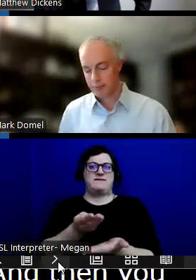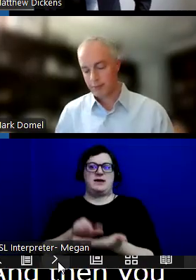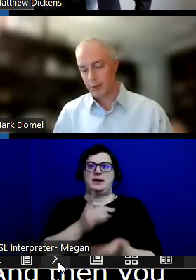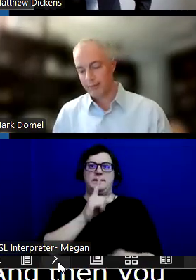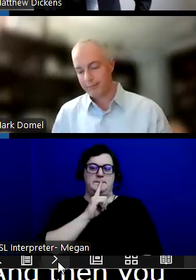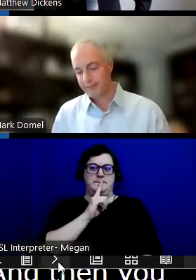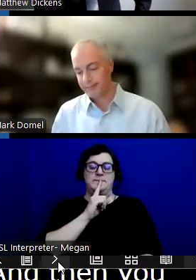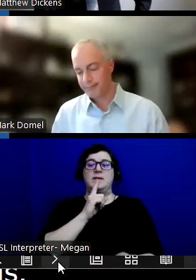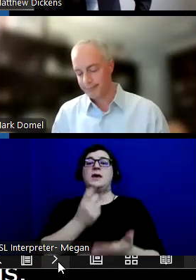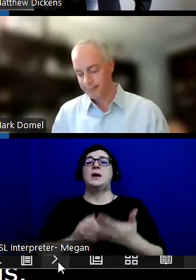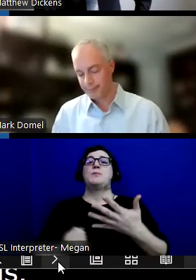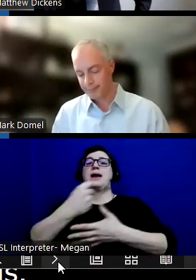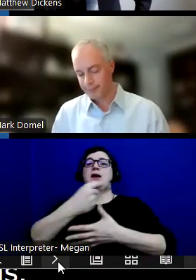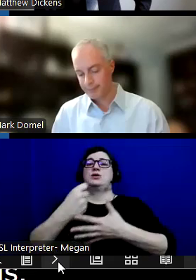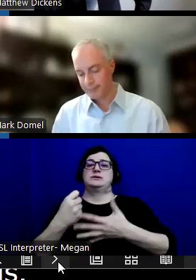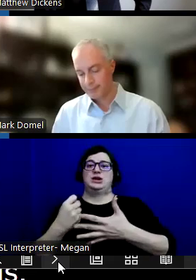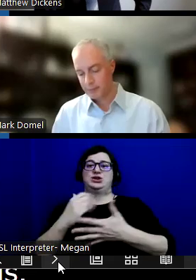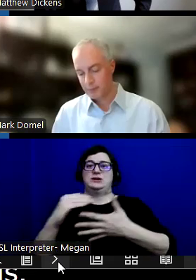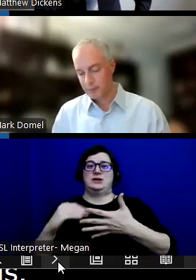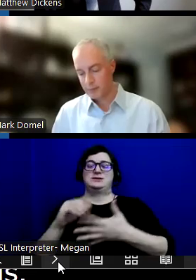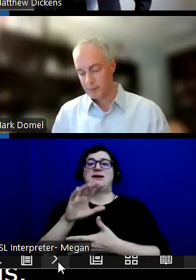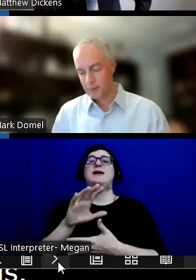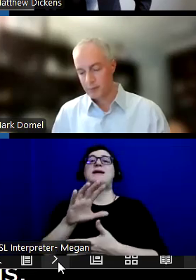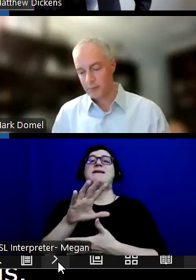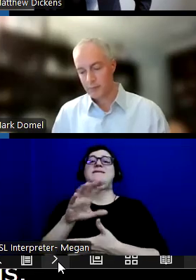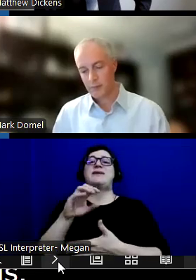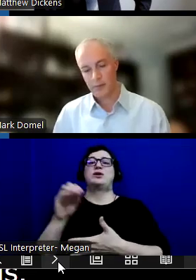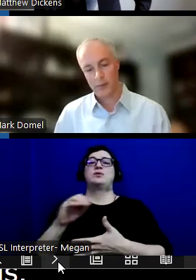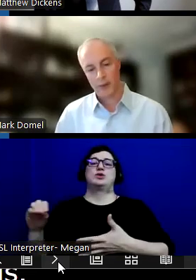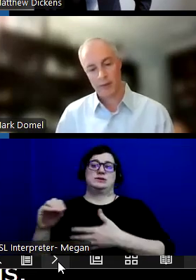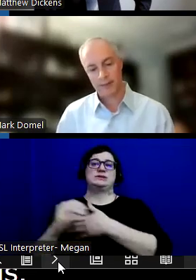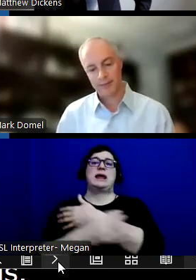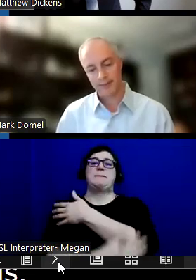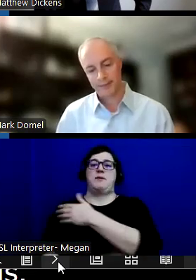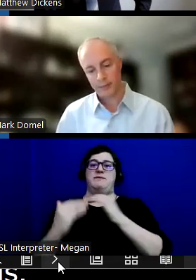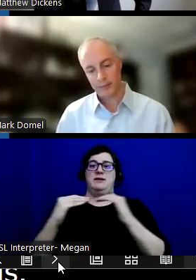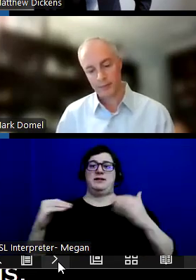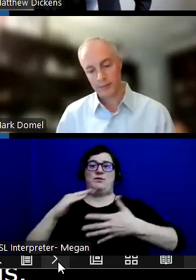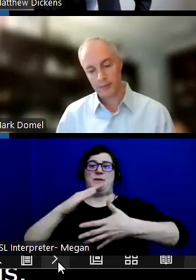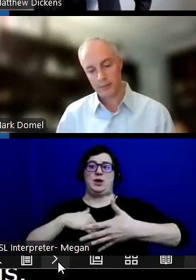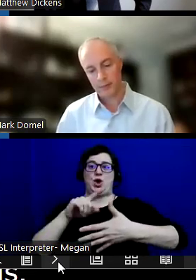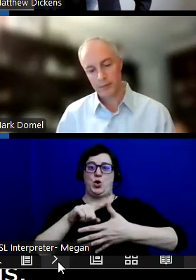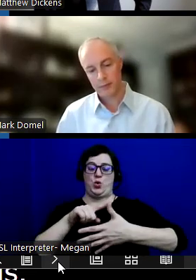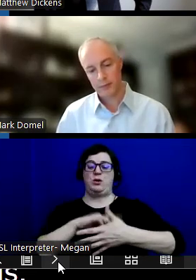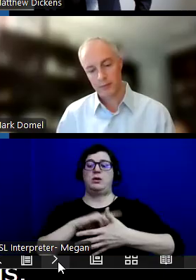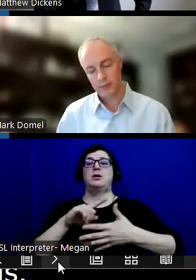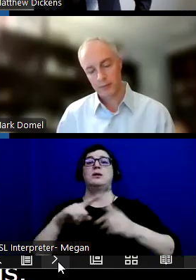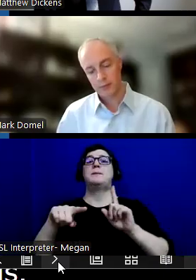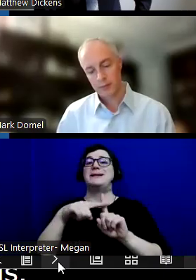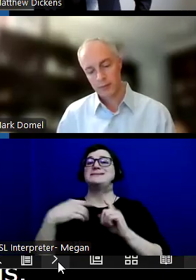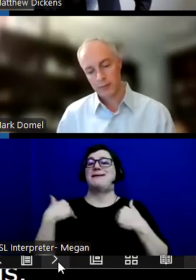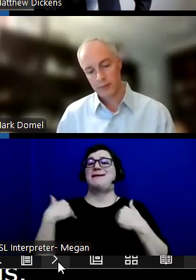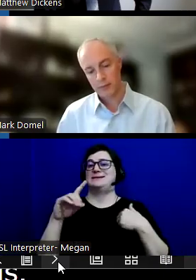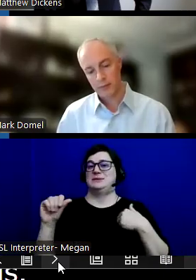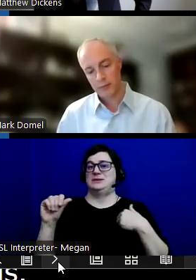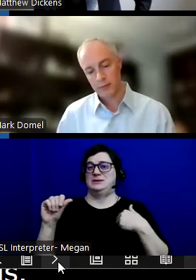The prioritization tiers, 500% poverty level and below, and a disability,